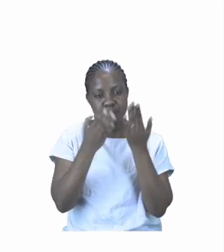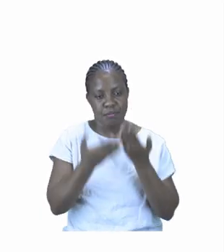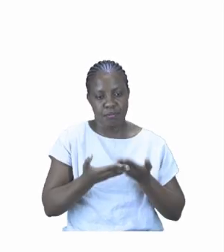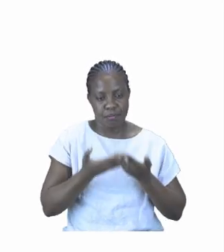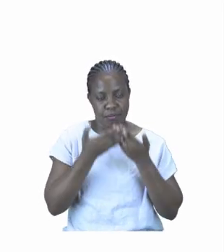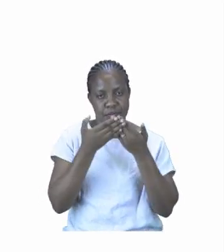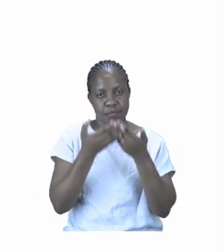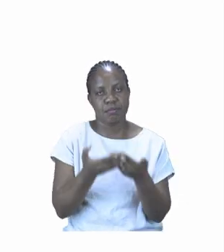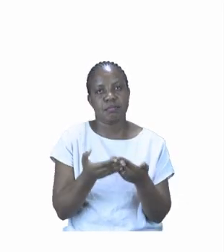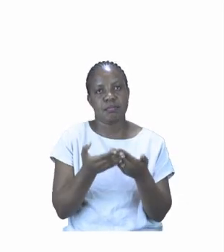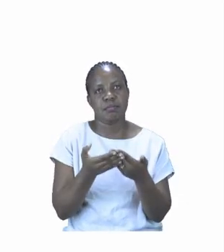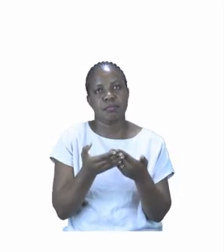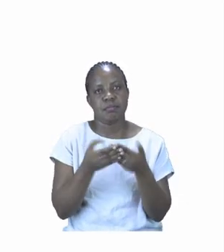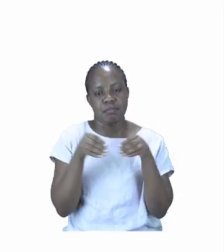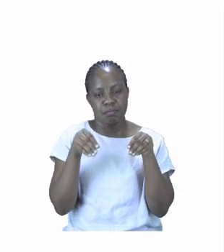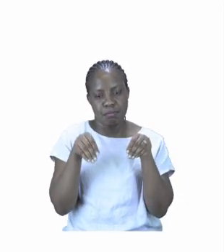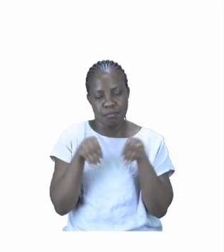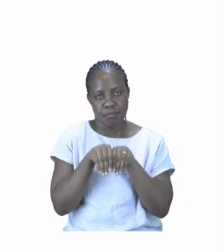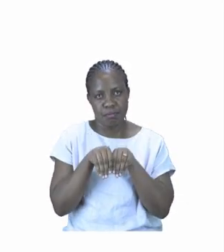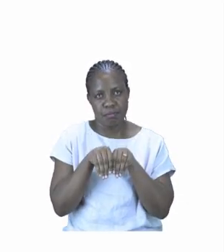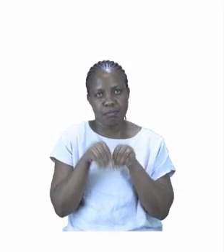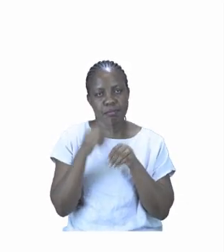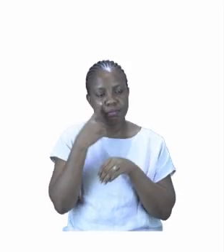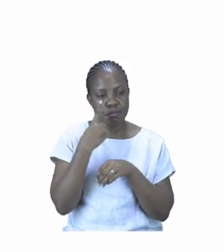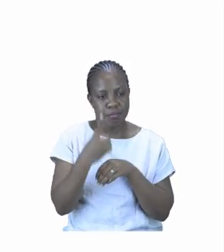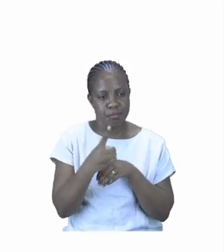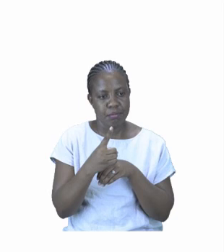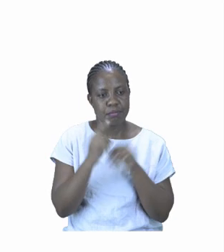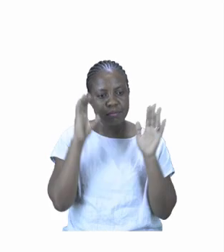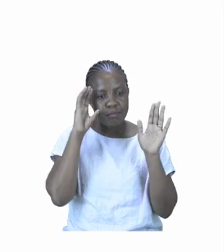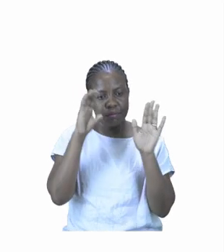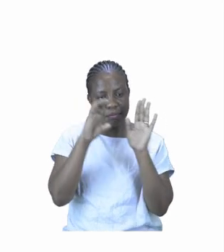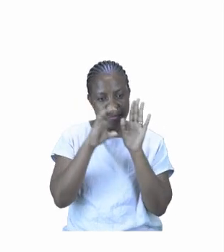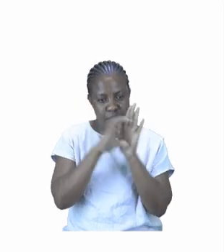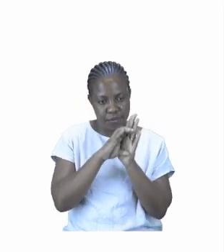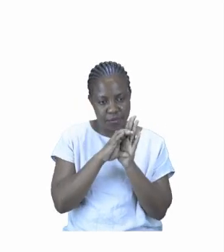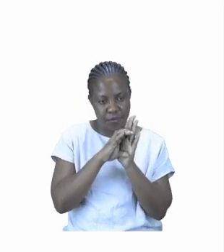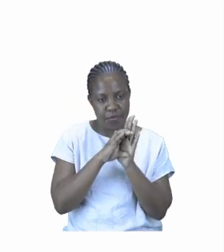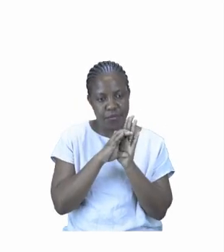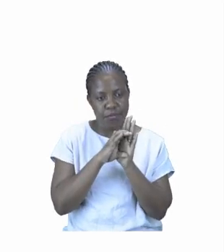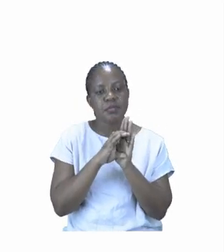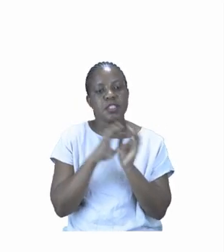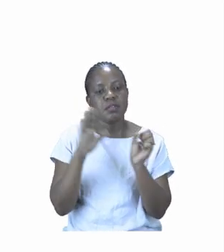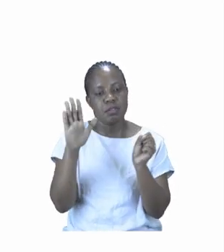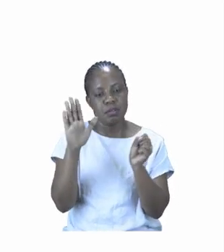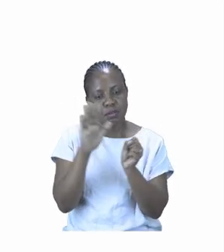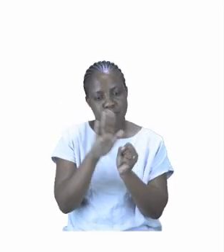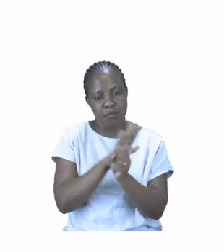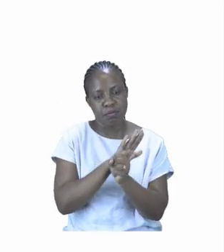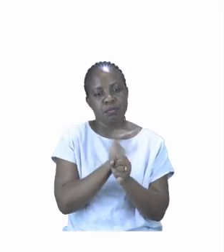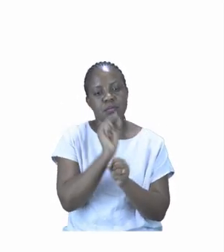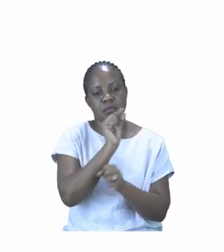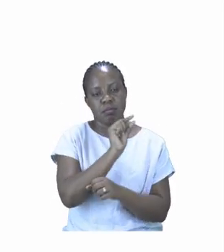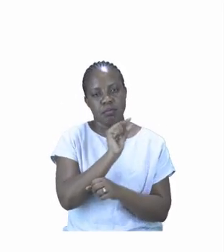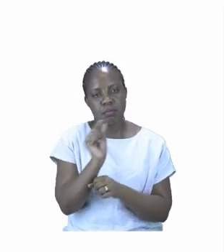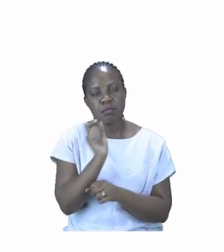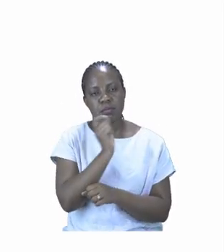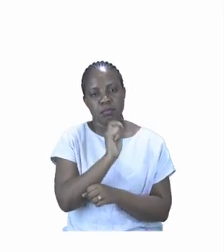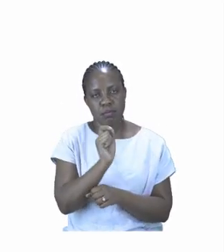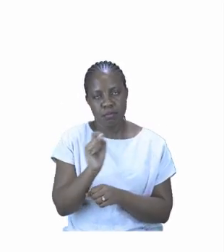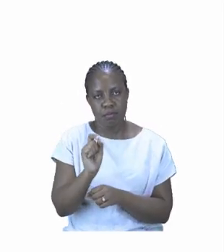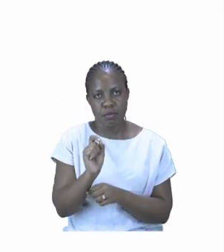correct vowel. Please take your time and look at the pictures carefully before you write